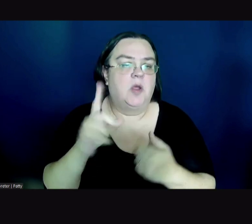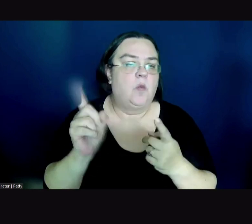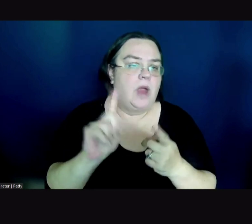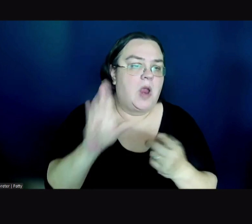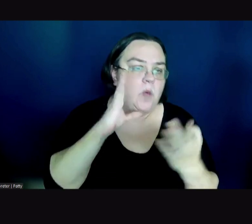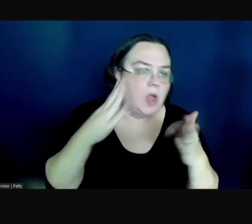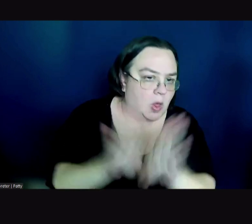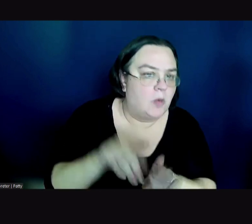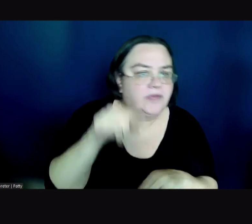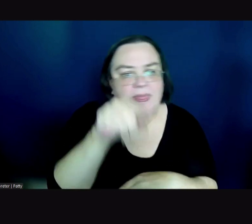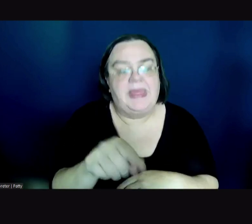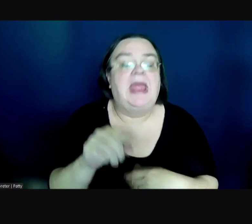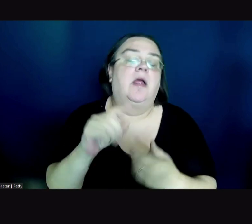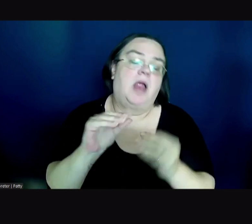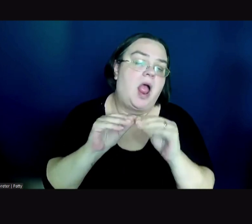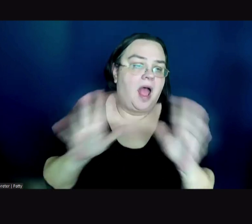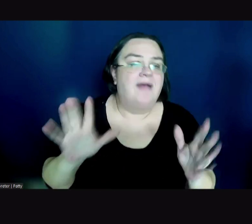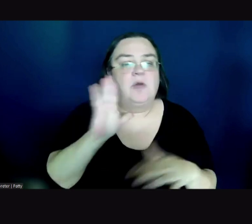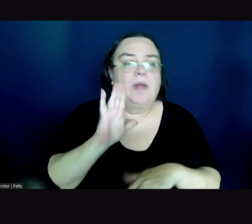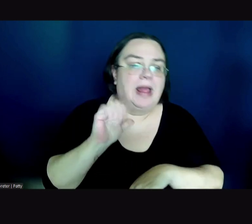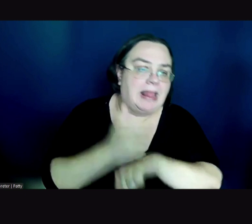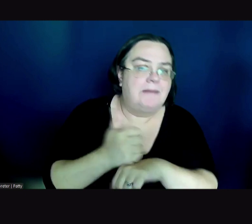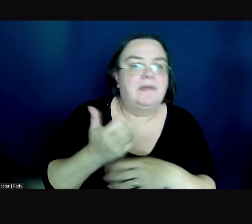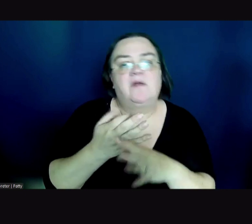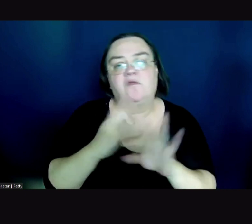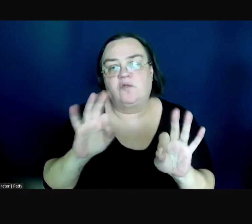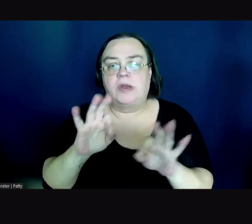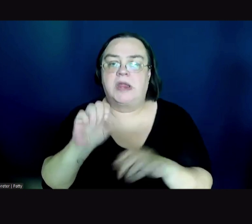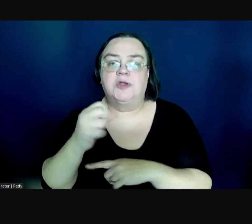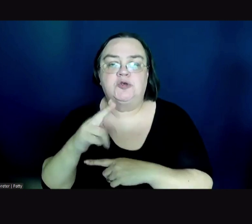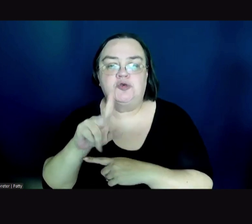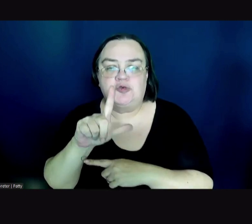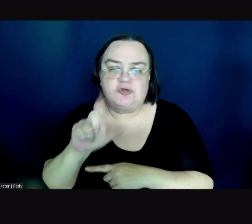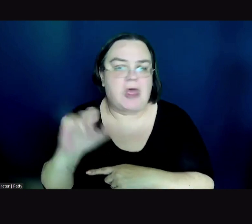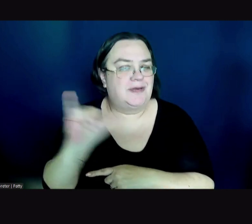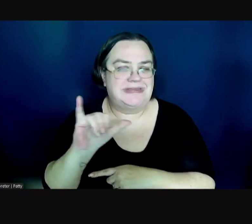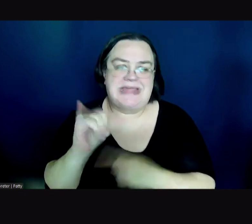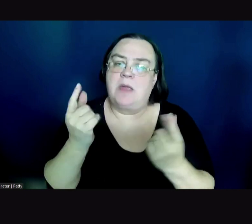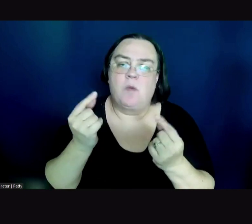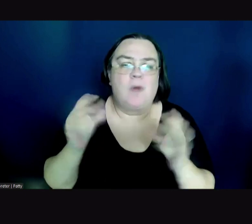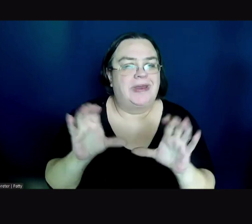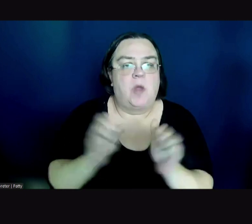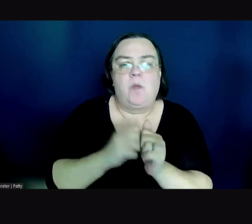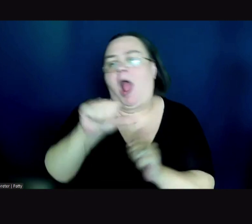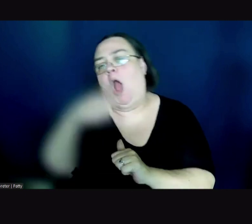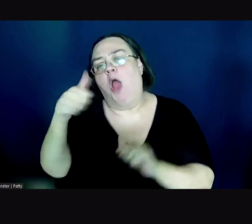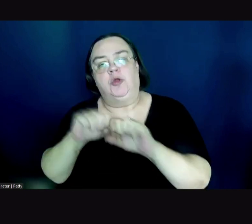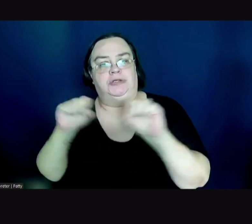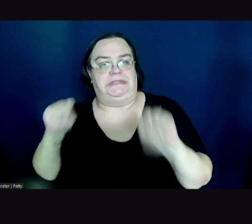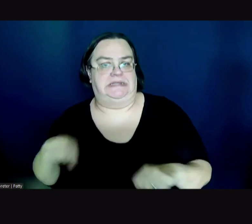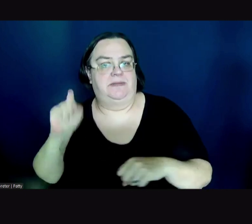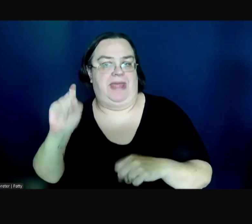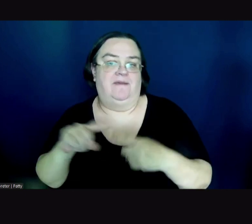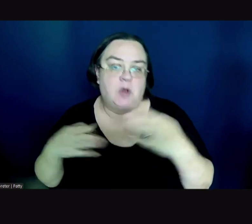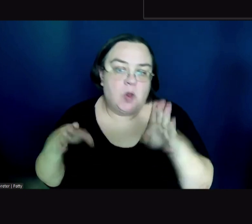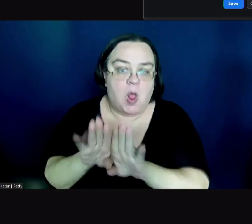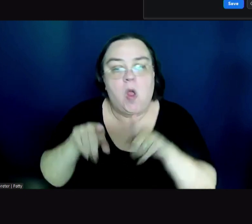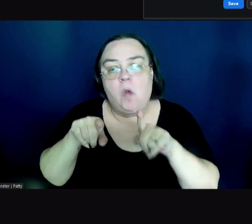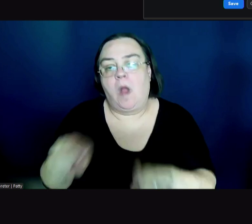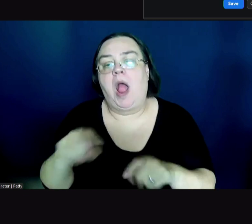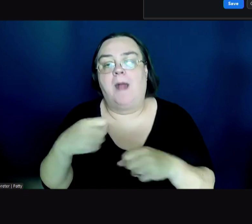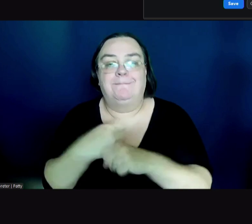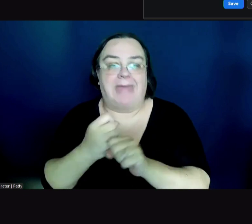implementing, free shuttles like we've done other system closures as we make repairs in